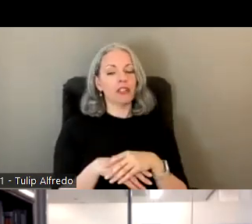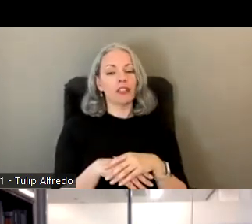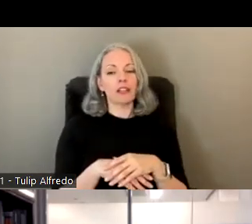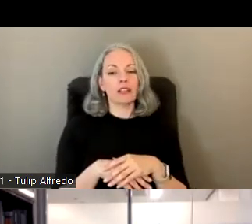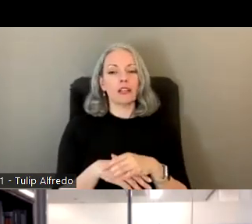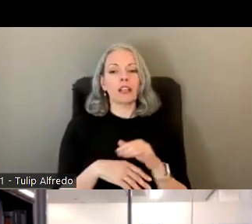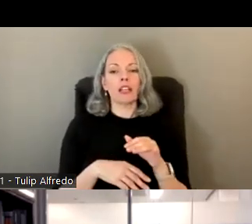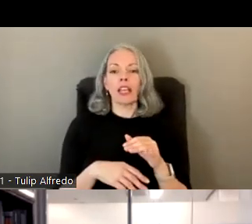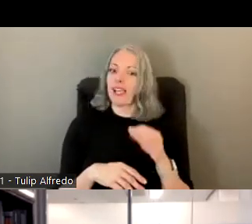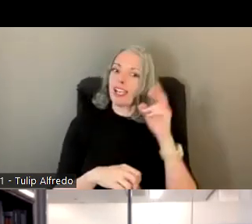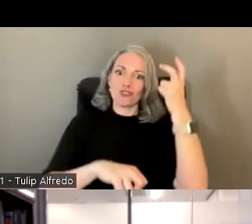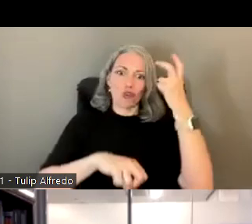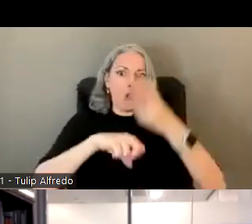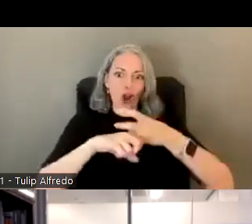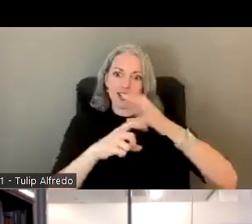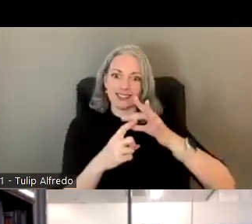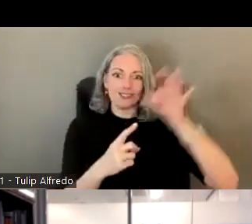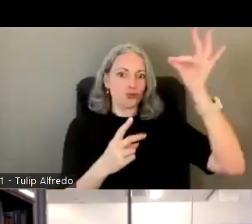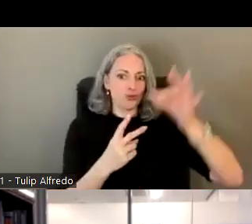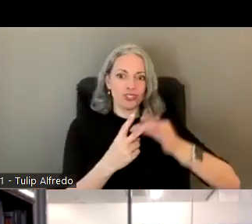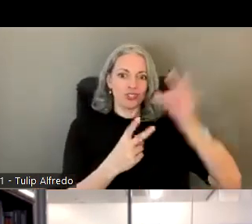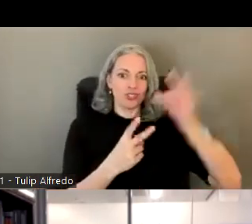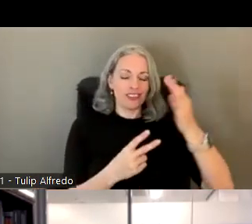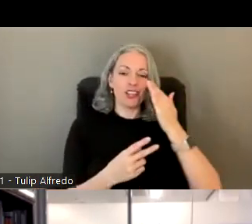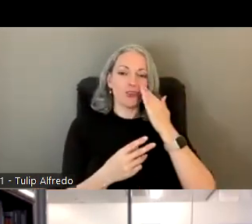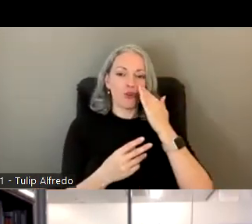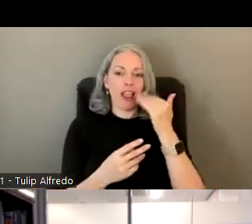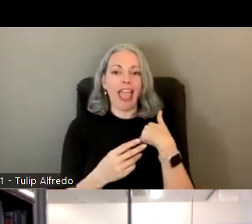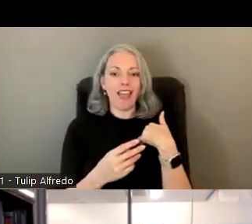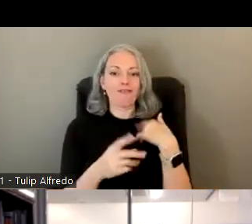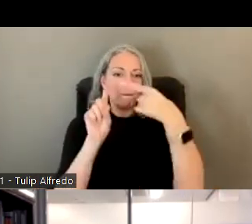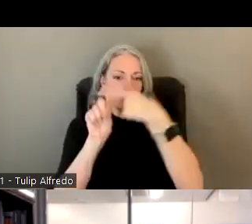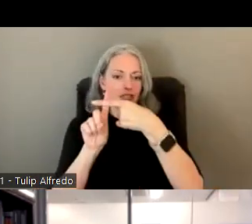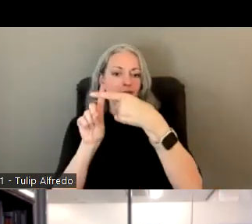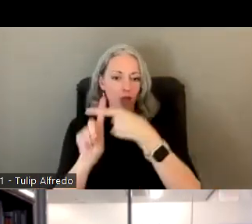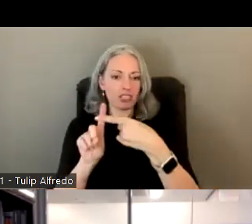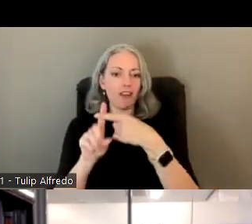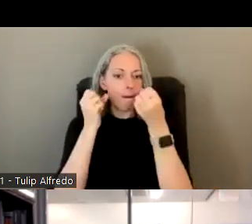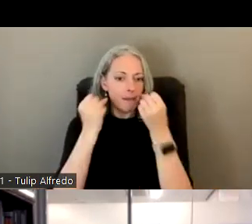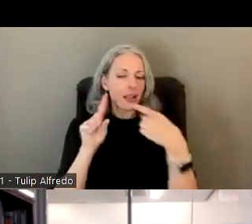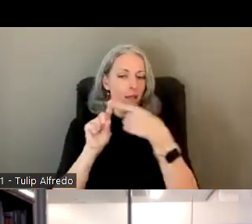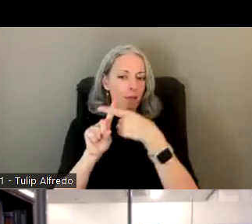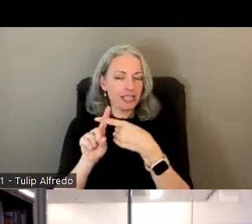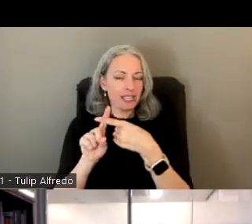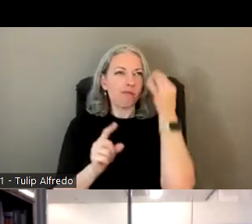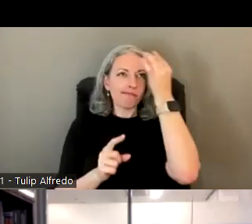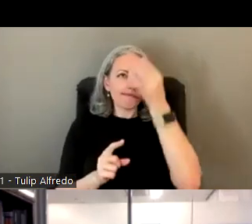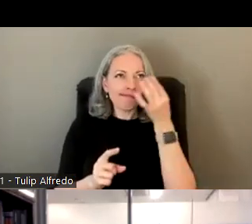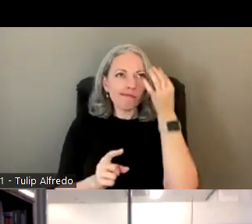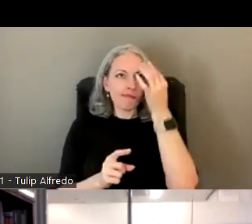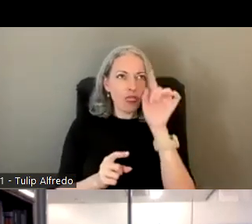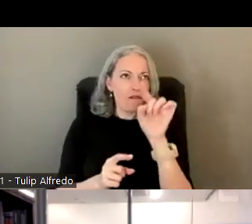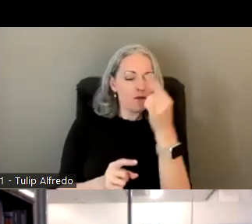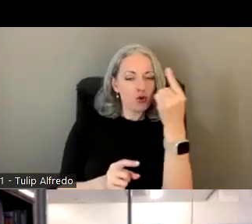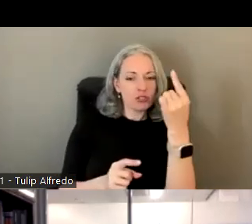It's always hard to choose when you've been confronted with a number of really positive things. I'm resonating with the first